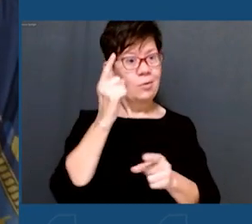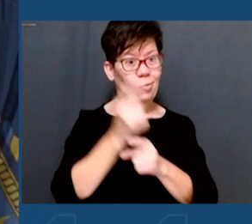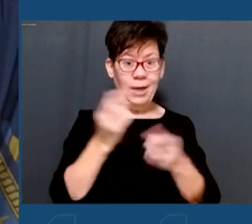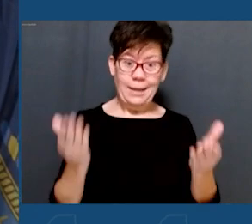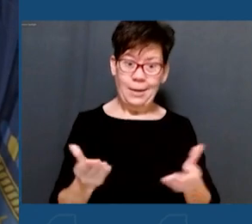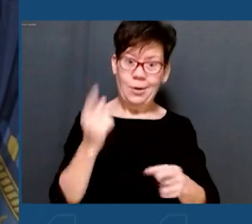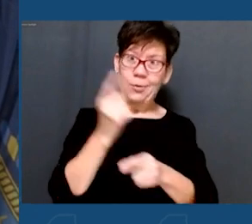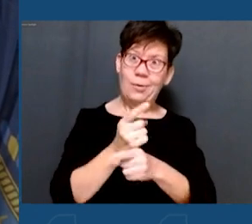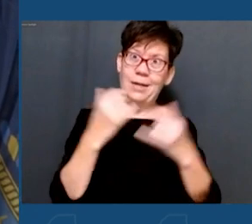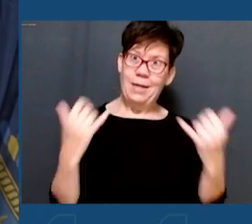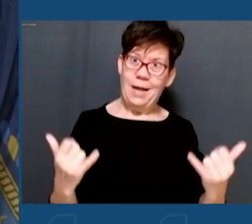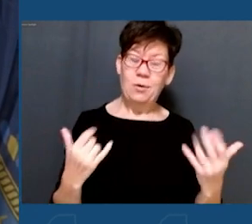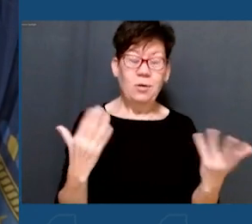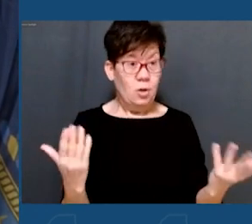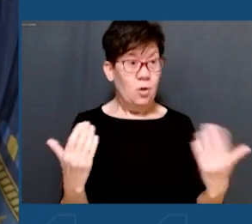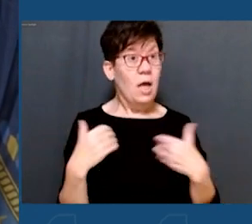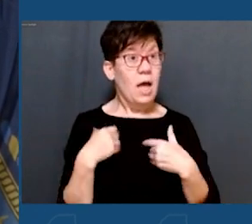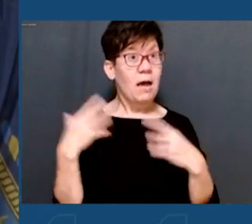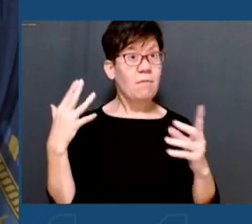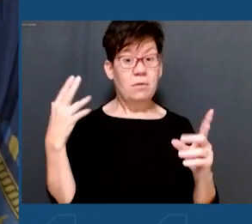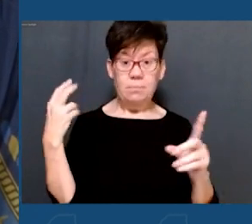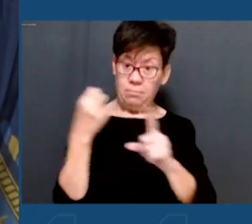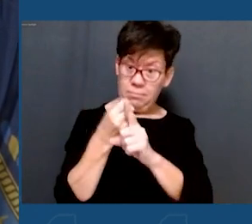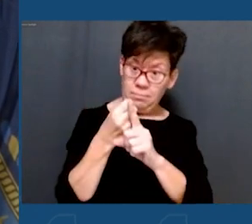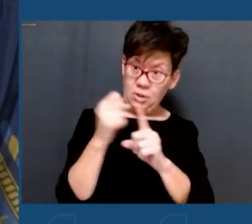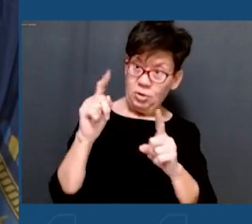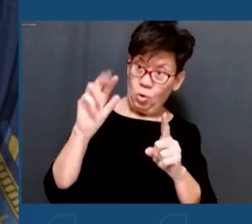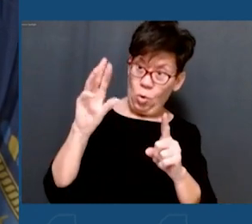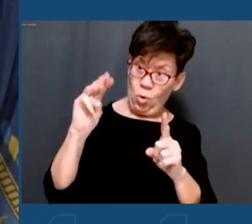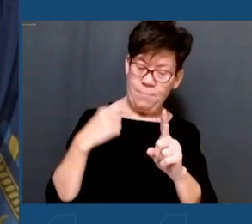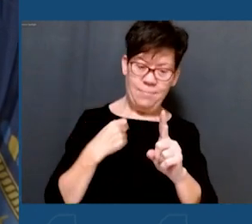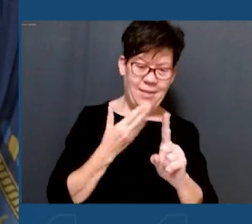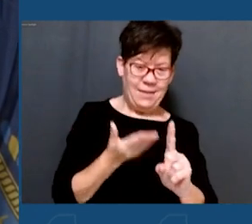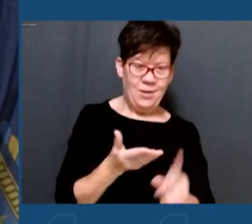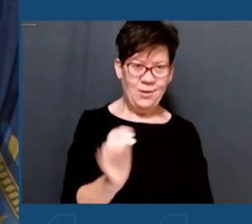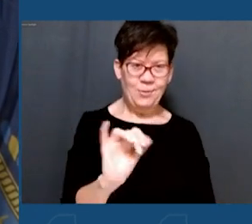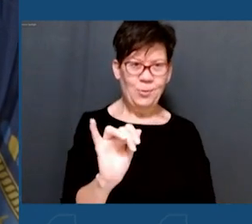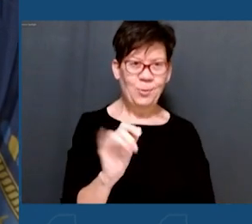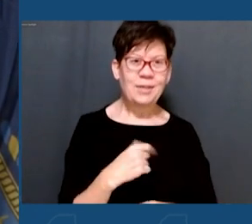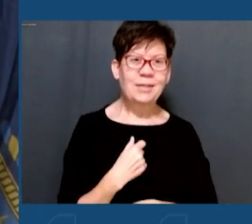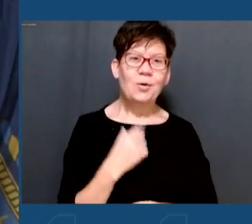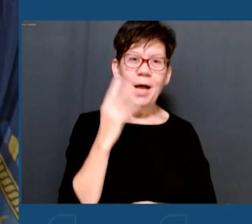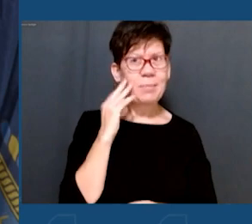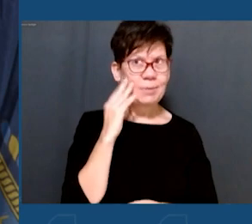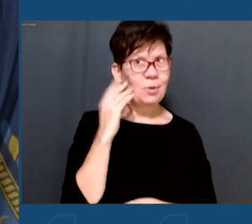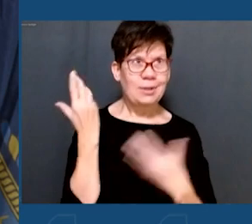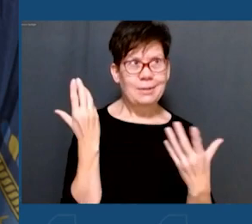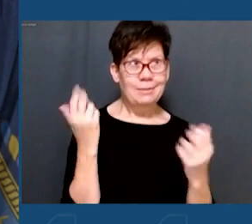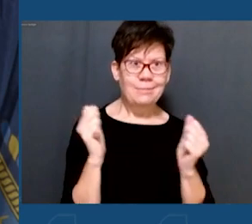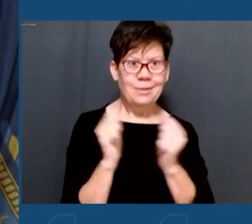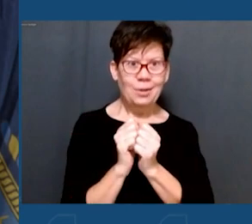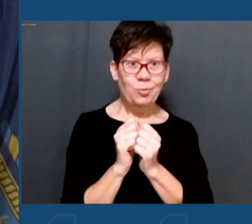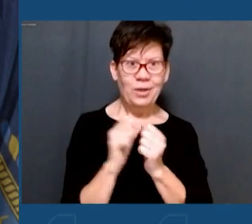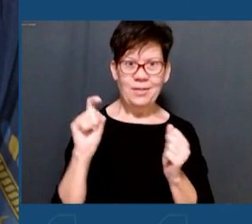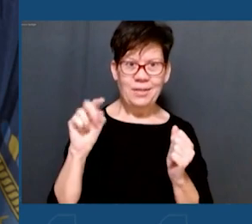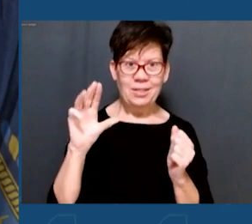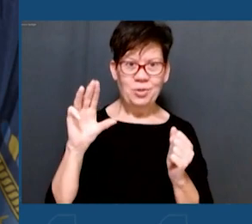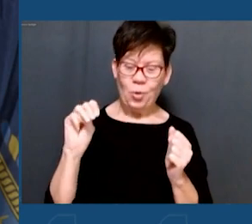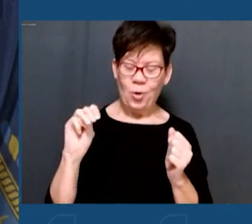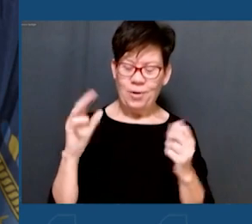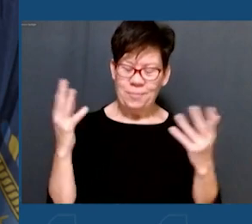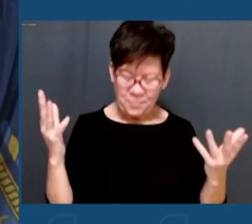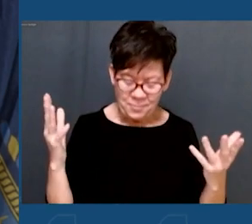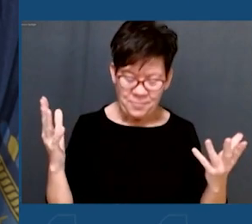I come. And I will say I'm very experienced in this matter, as is my team. So as we start